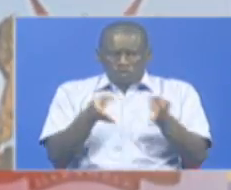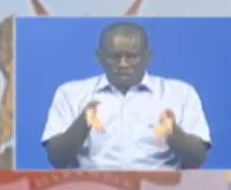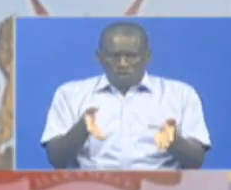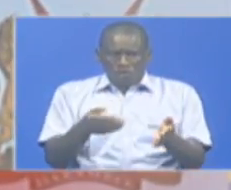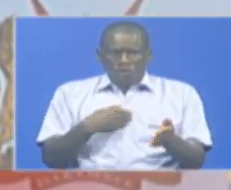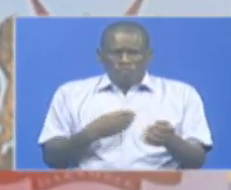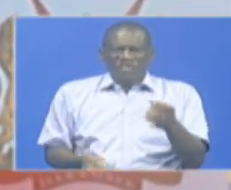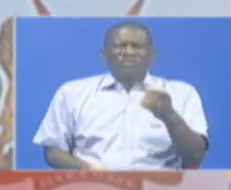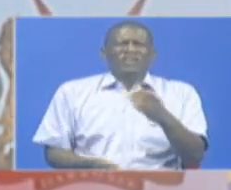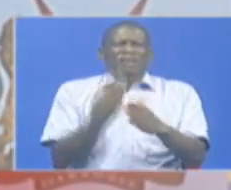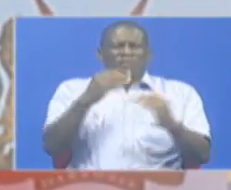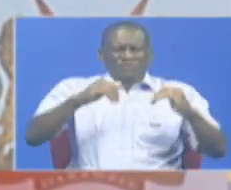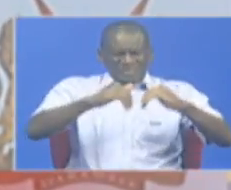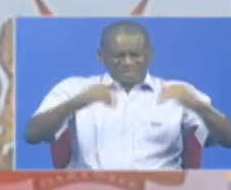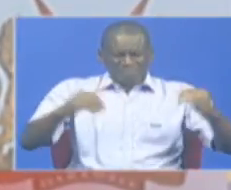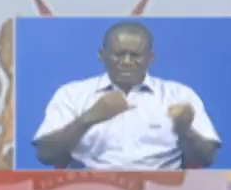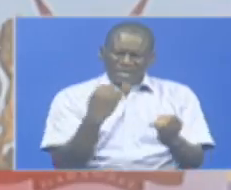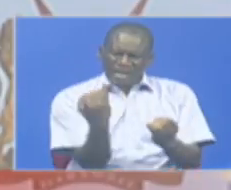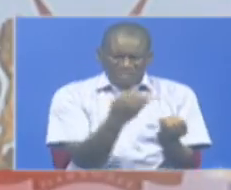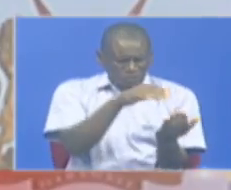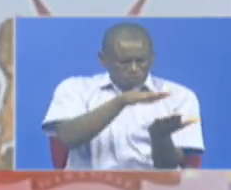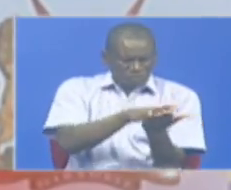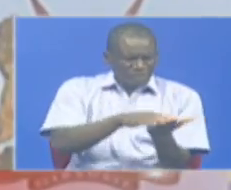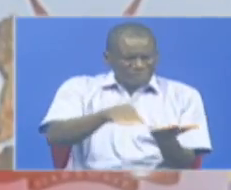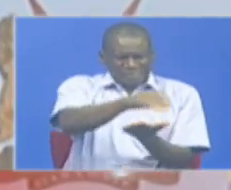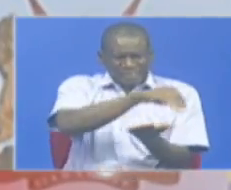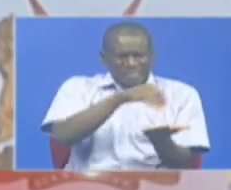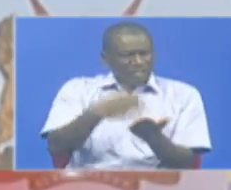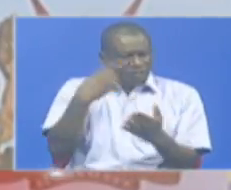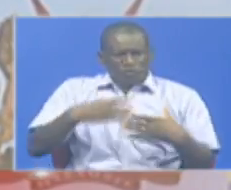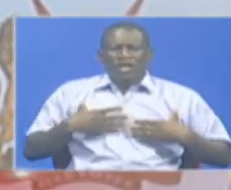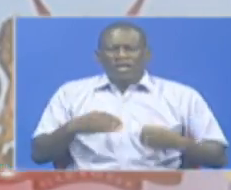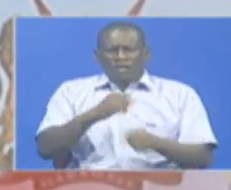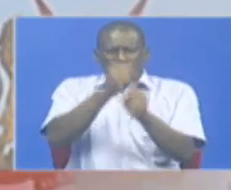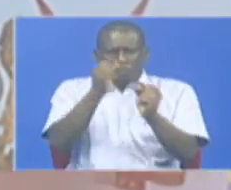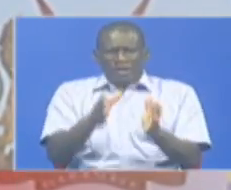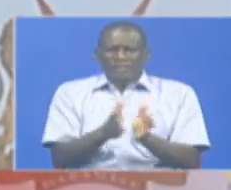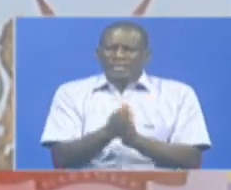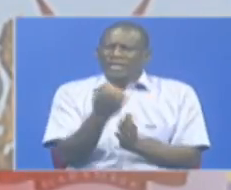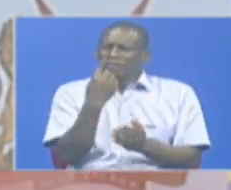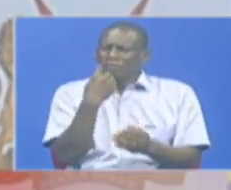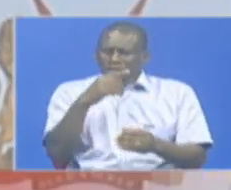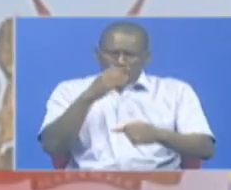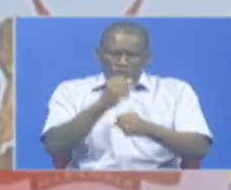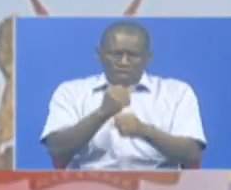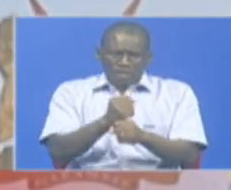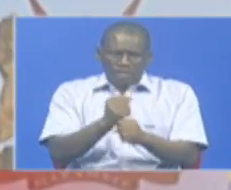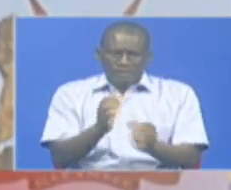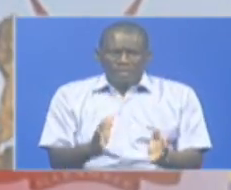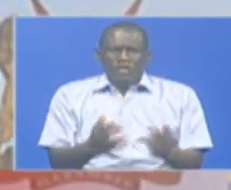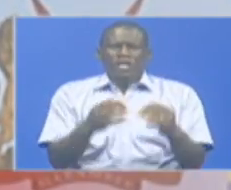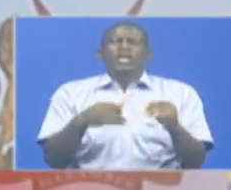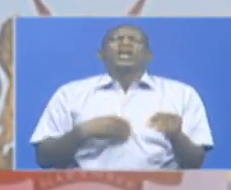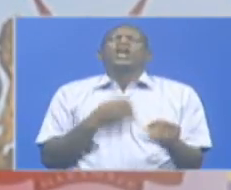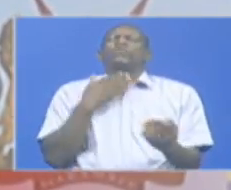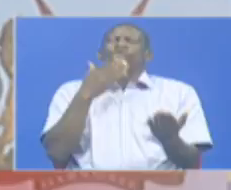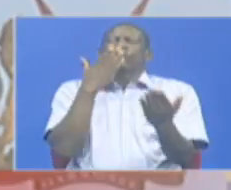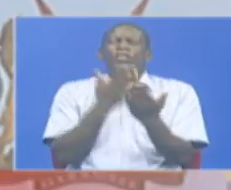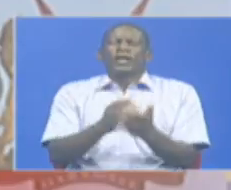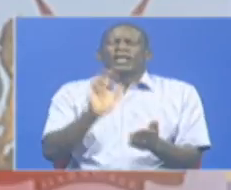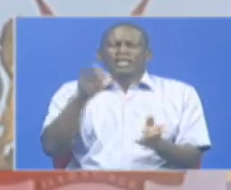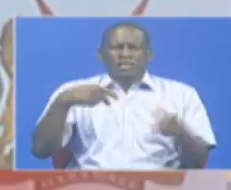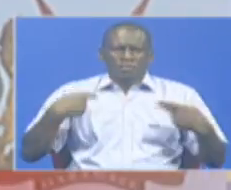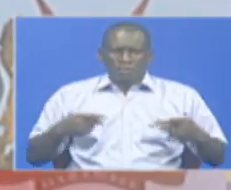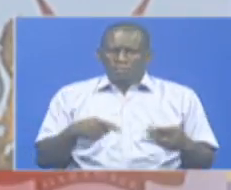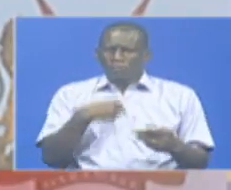up separate isolation and quarantine centers for our health workers and medical staff. I would like to thank Kenyans who